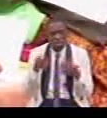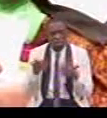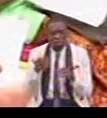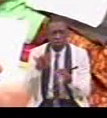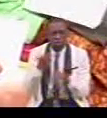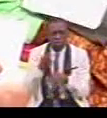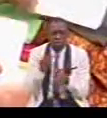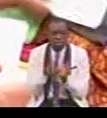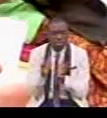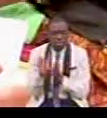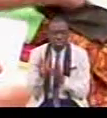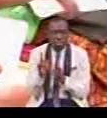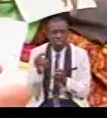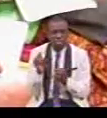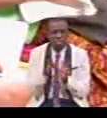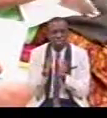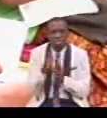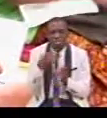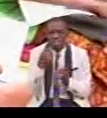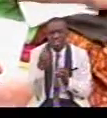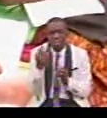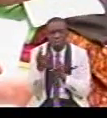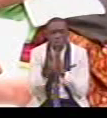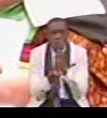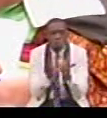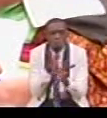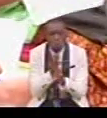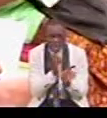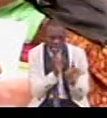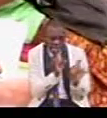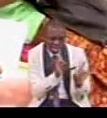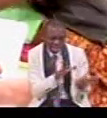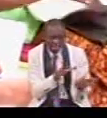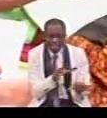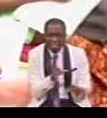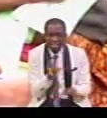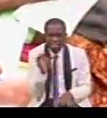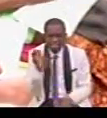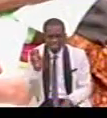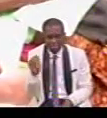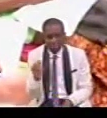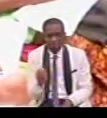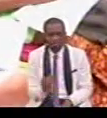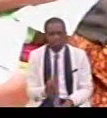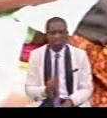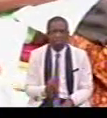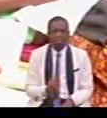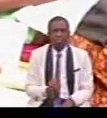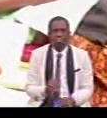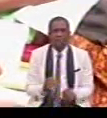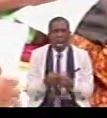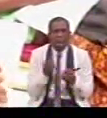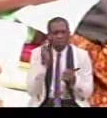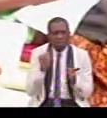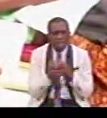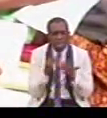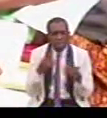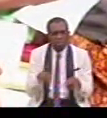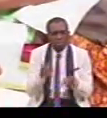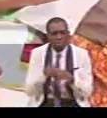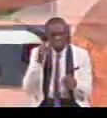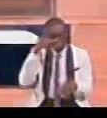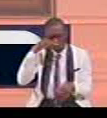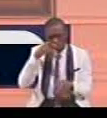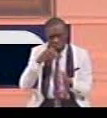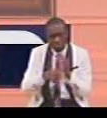how about that how will that happen the world heated them look at chapter 29 Proverbs 29 verse 27